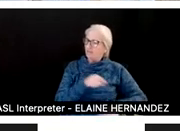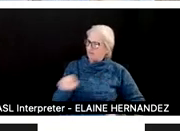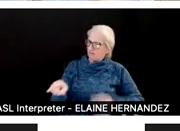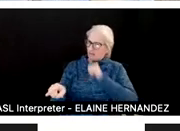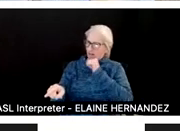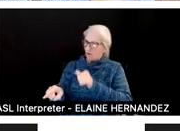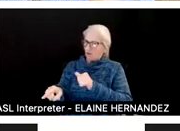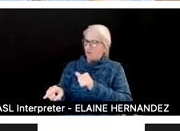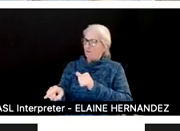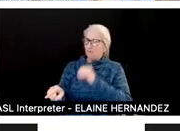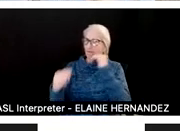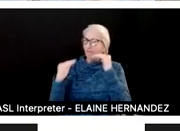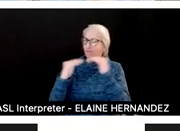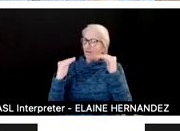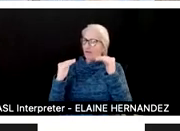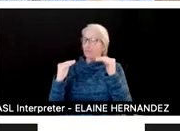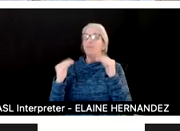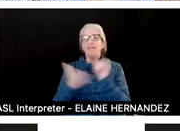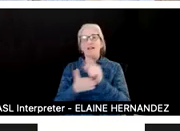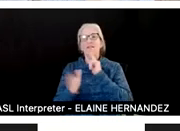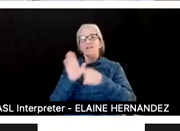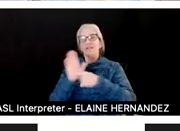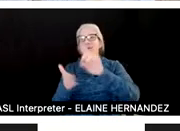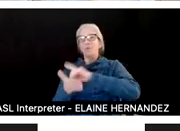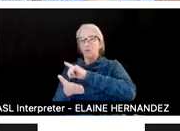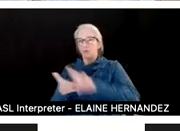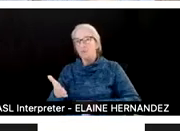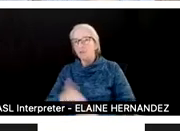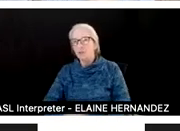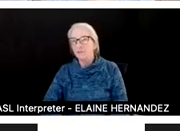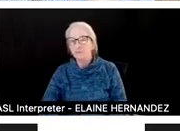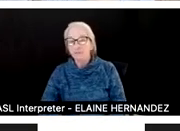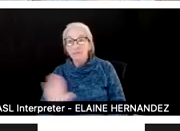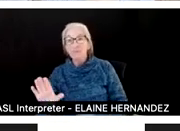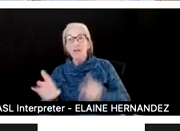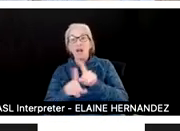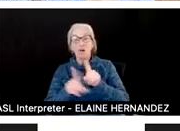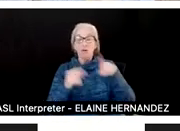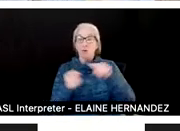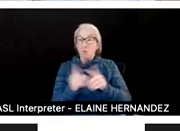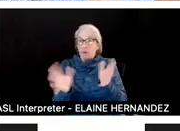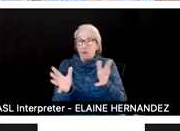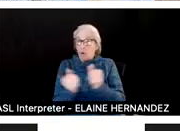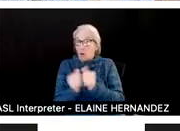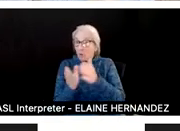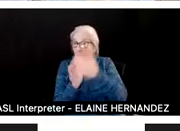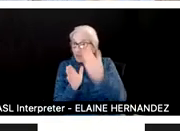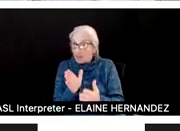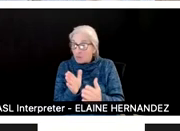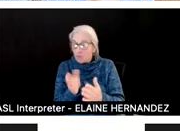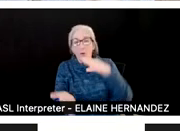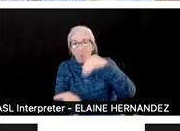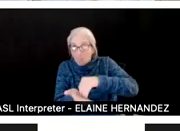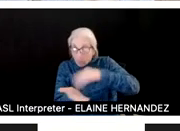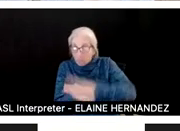And talking to your neighbors, you should write down what they say, because it may be